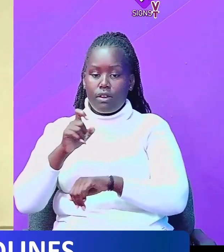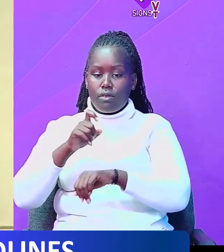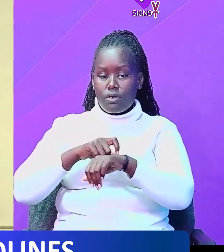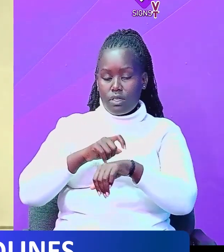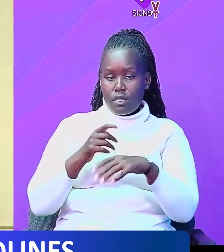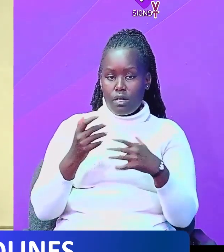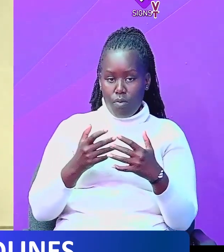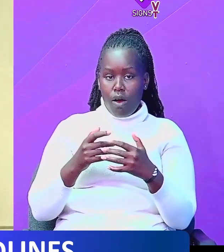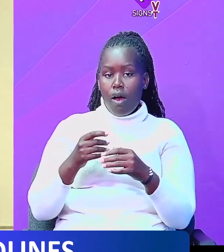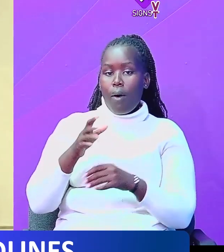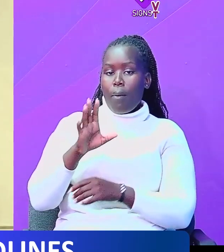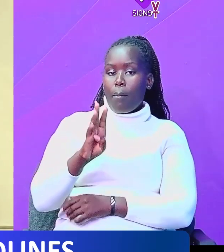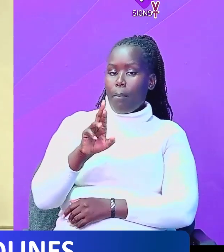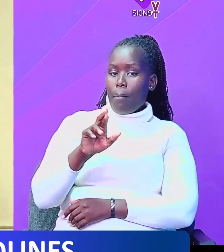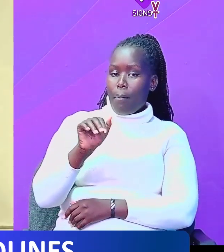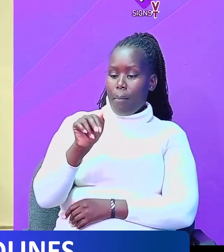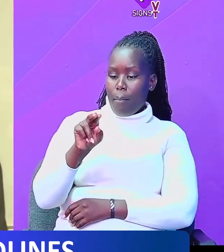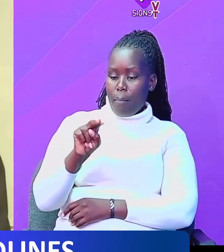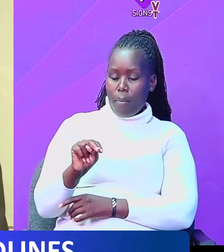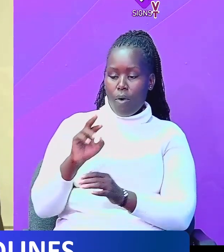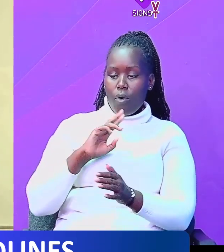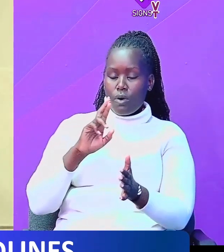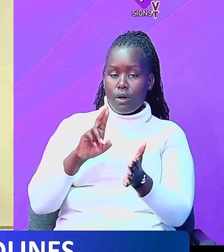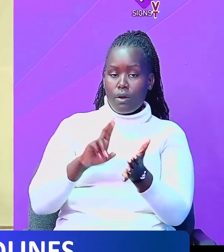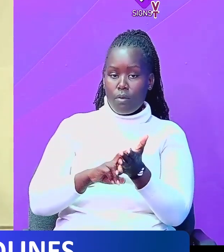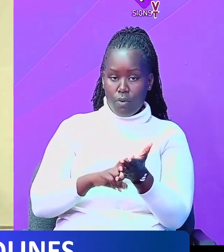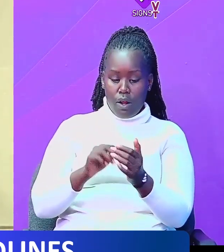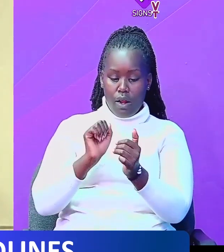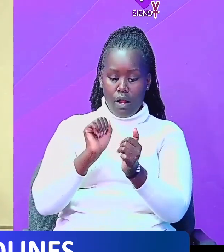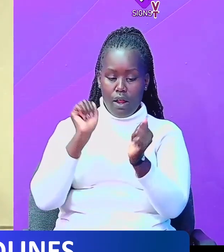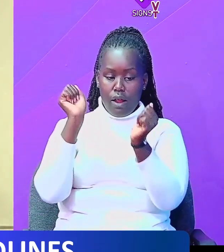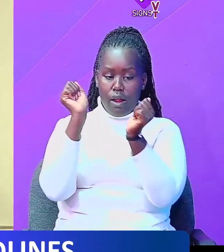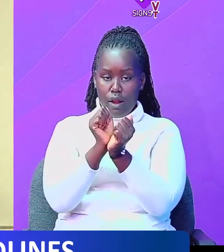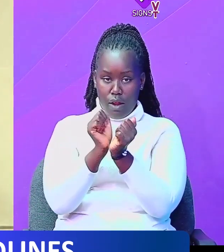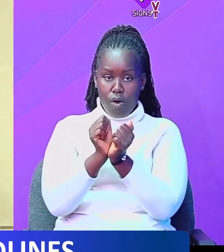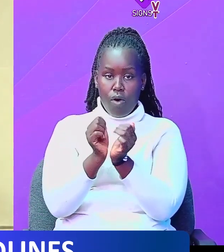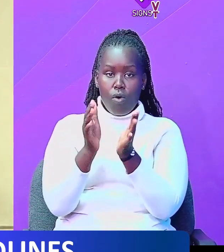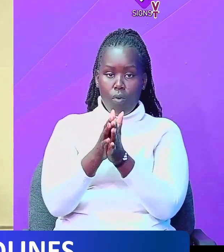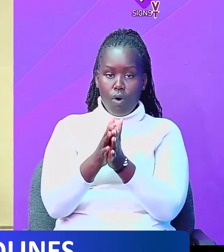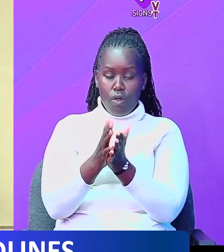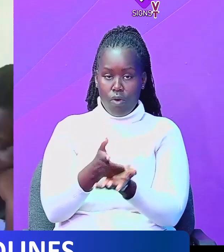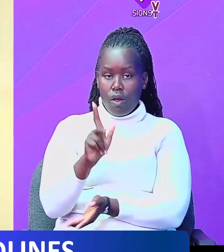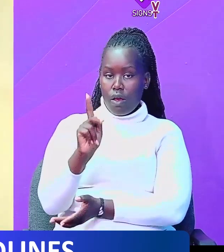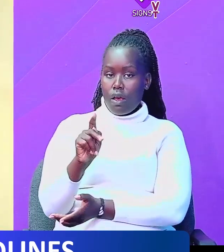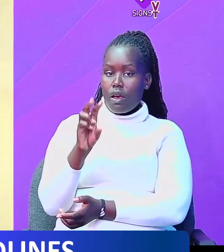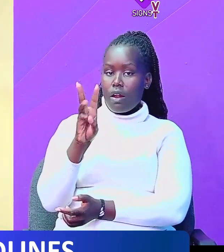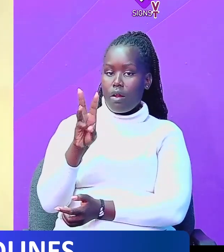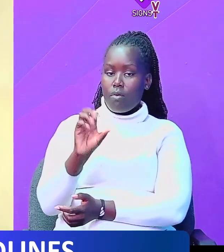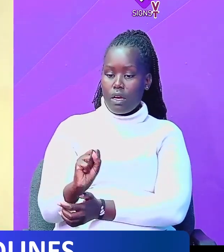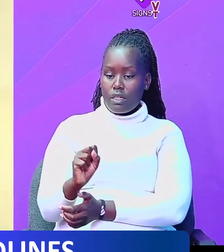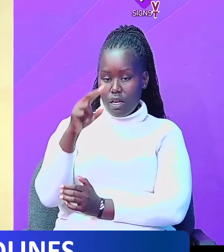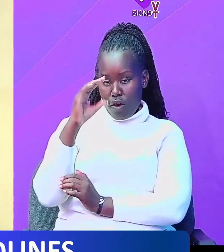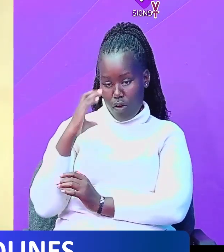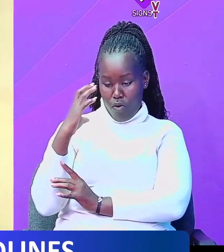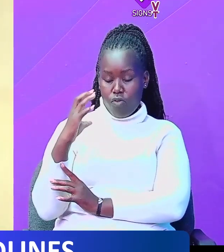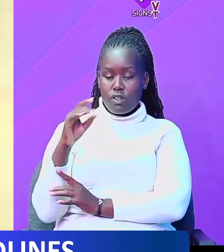Odhiambo was reportedly arrested by the said KWS officers. The KWS